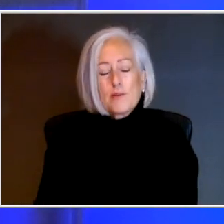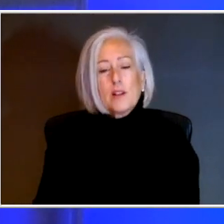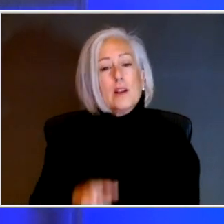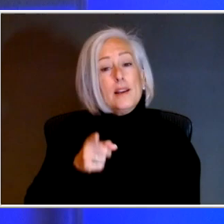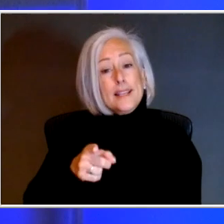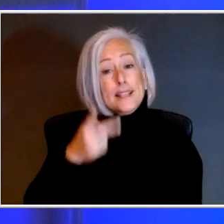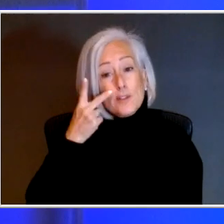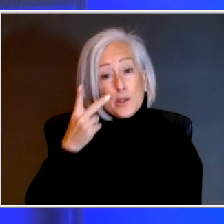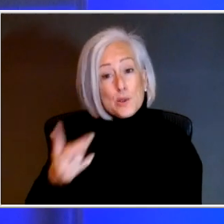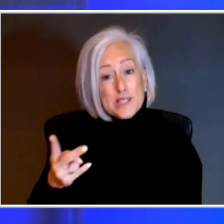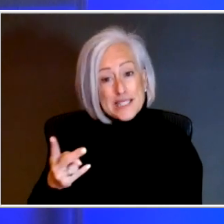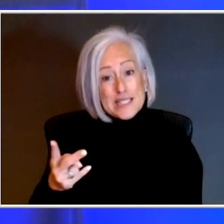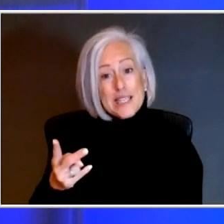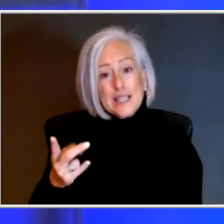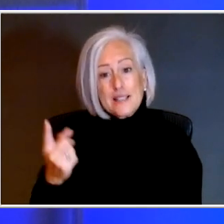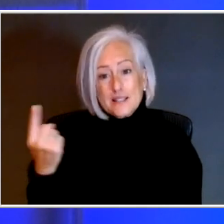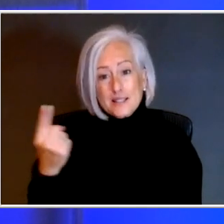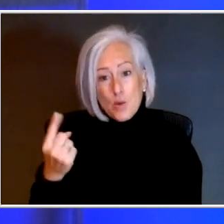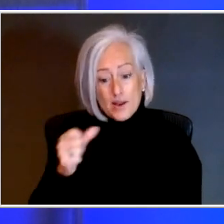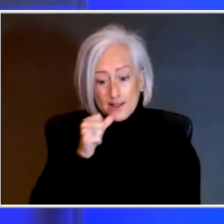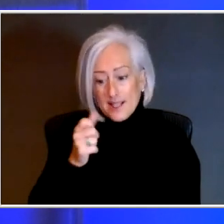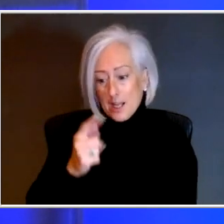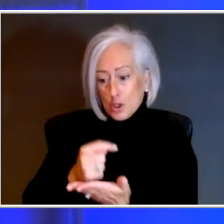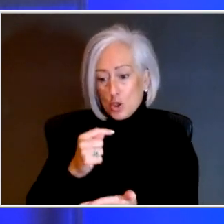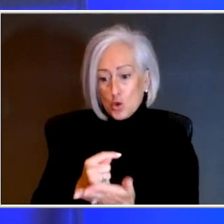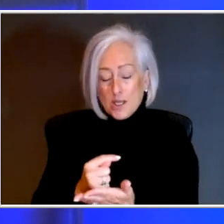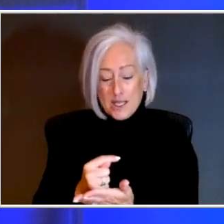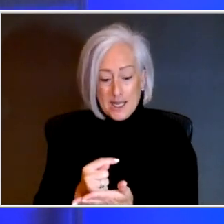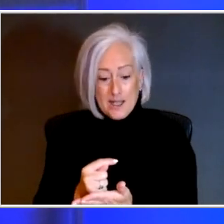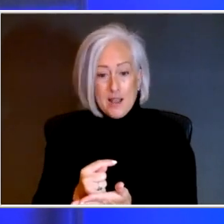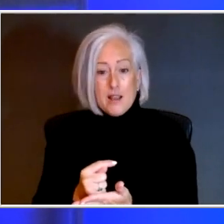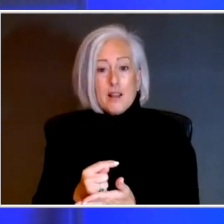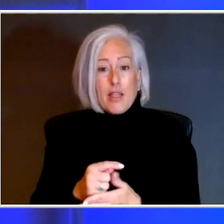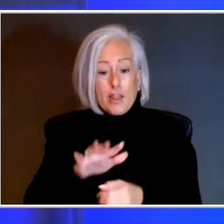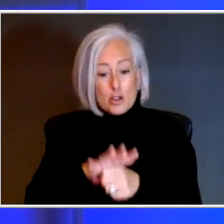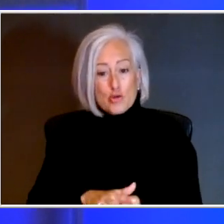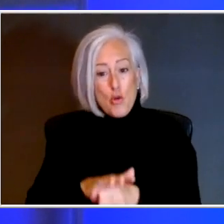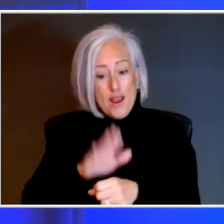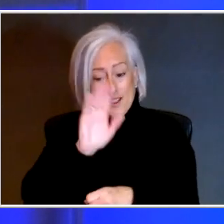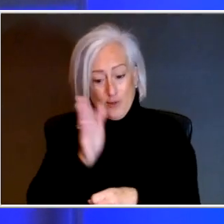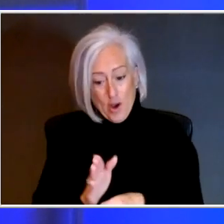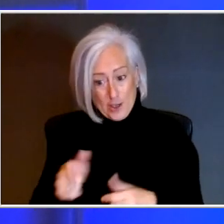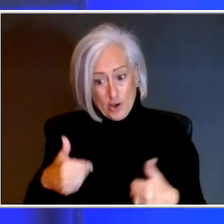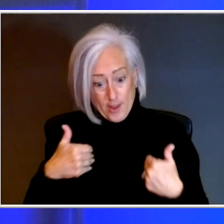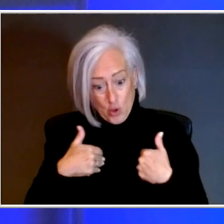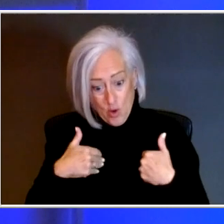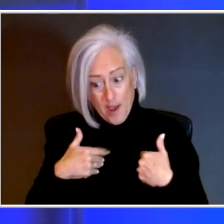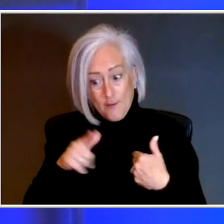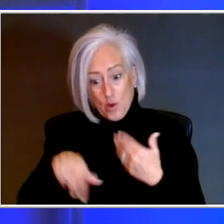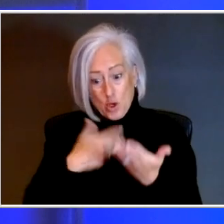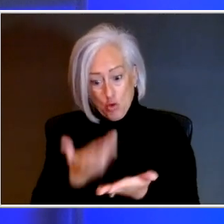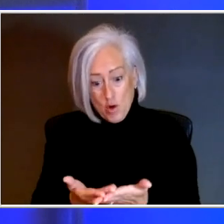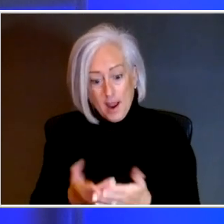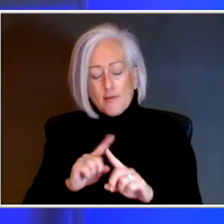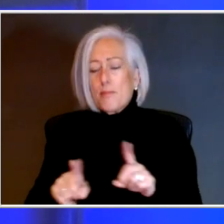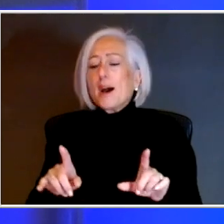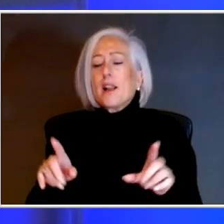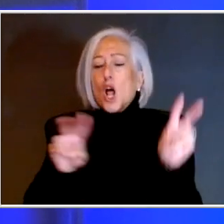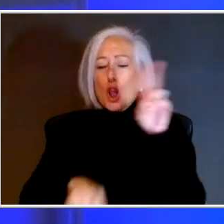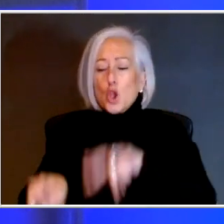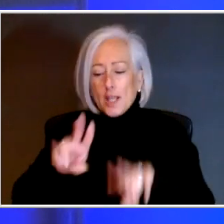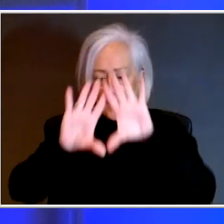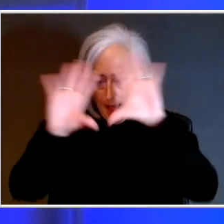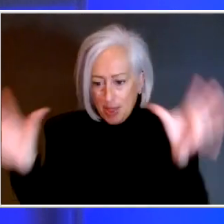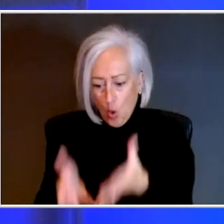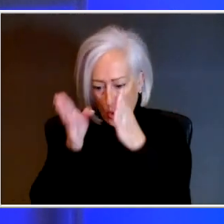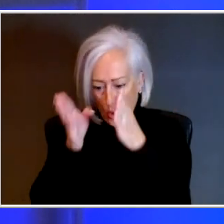it really behooves me not just to treat the stress fracture that you came in, but figure out why. How can we optimize your nutrition? How can we optimize supplementation?